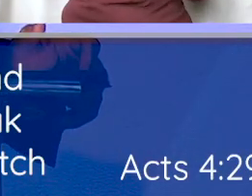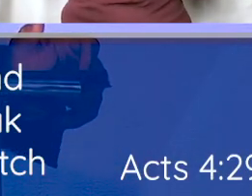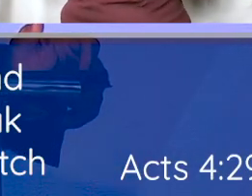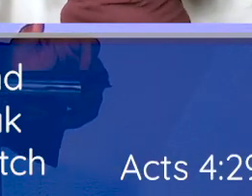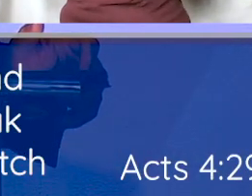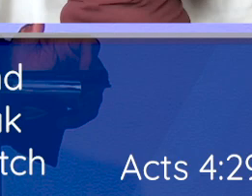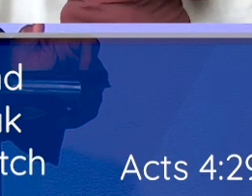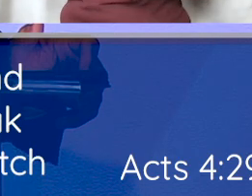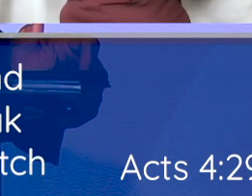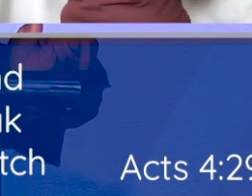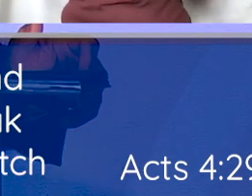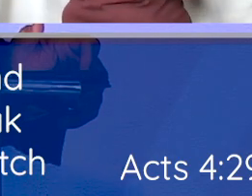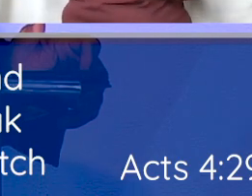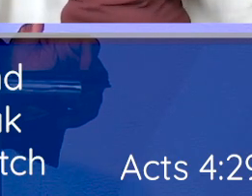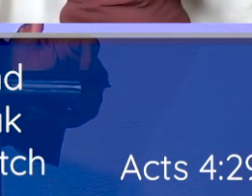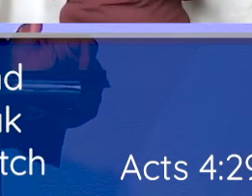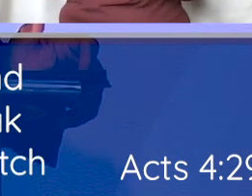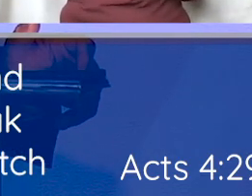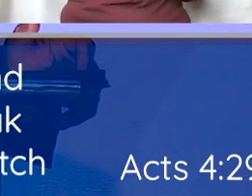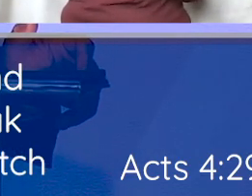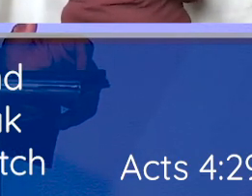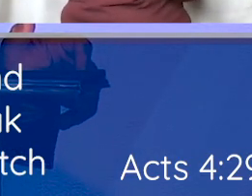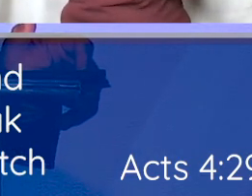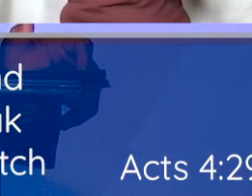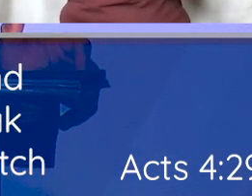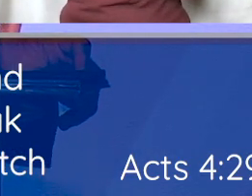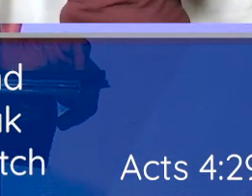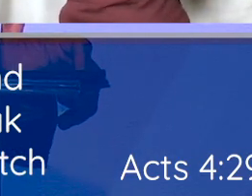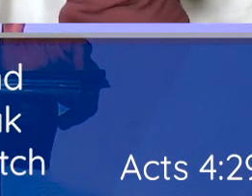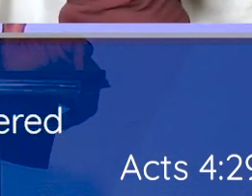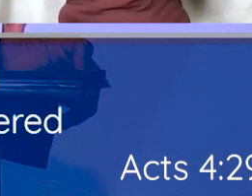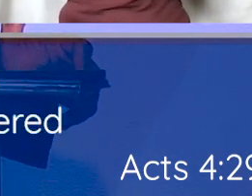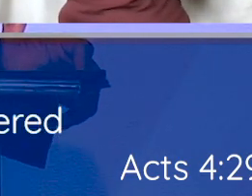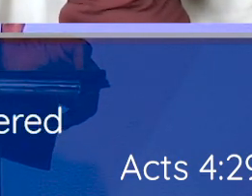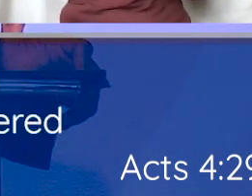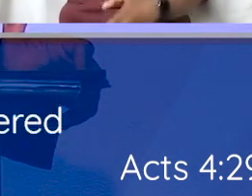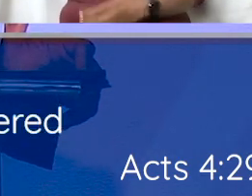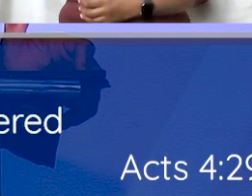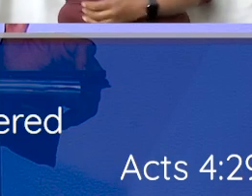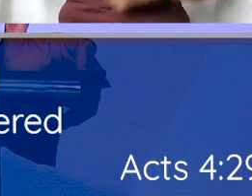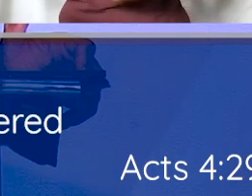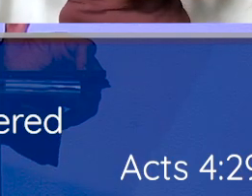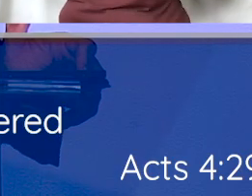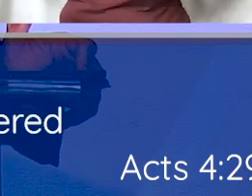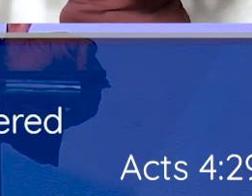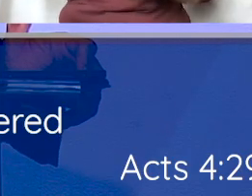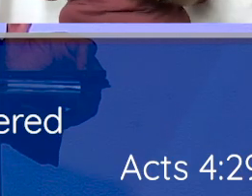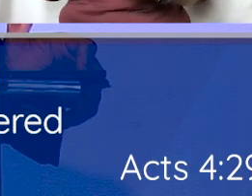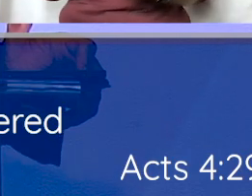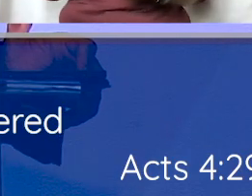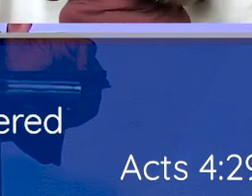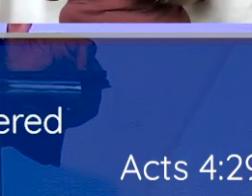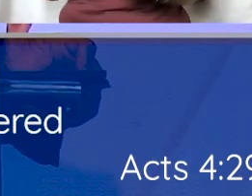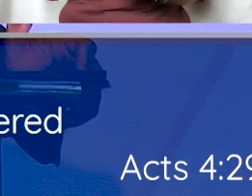your servant to speak your word with boldness while you stretch out your hand to heal.